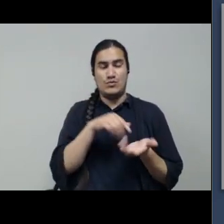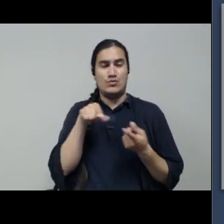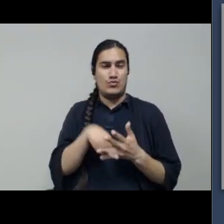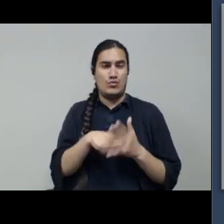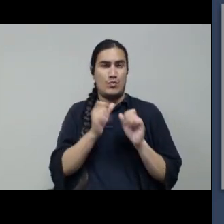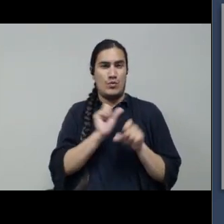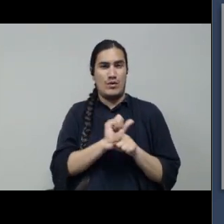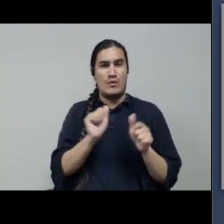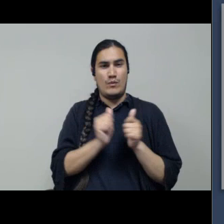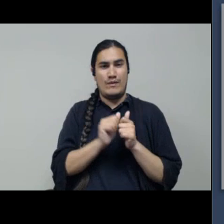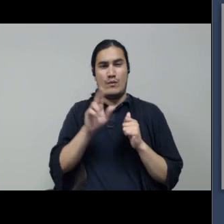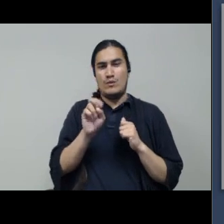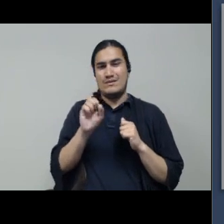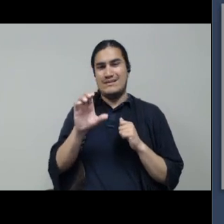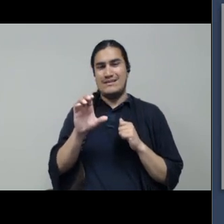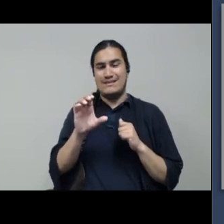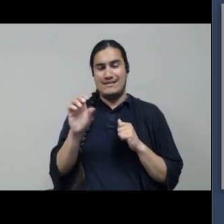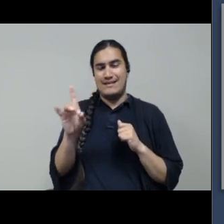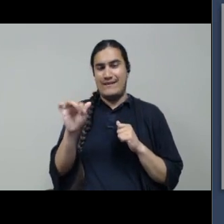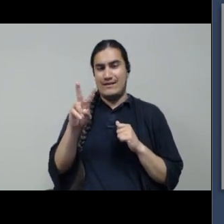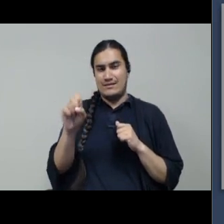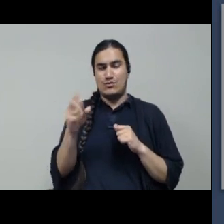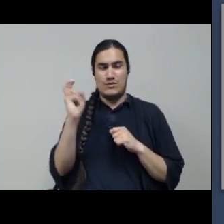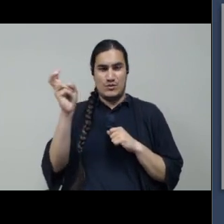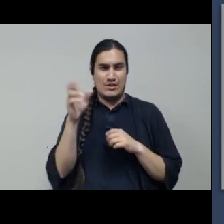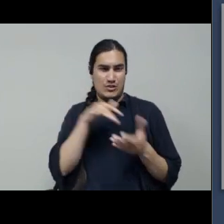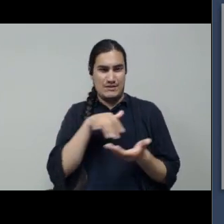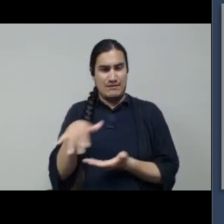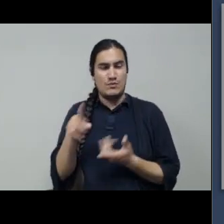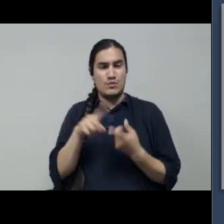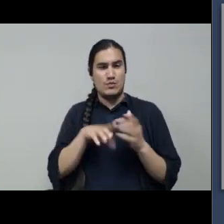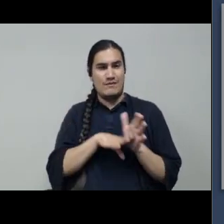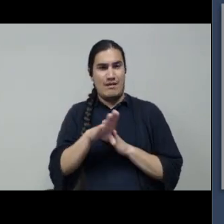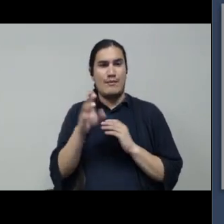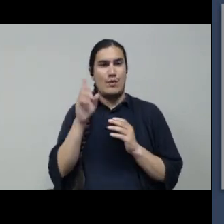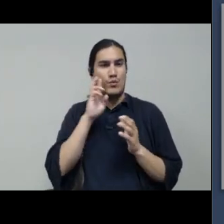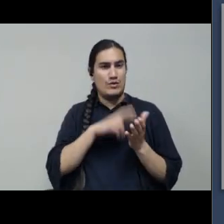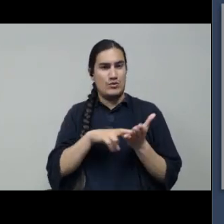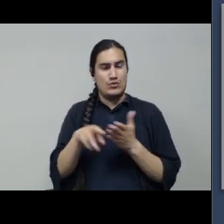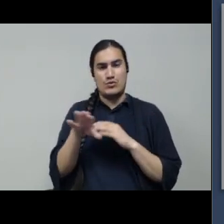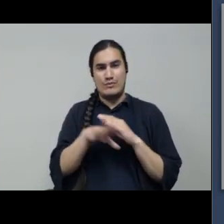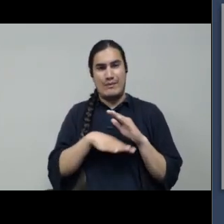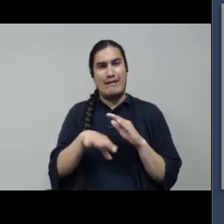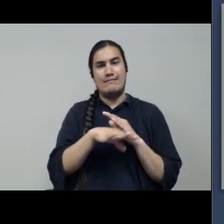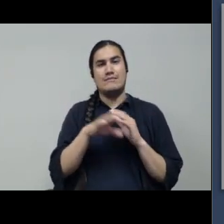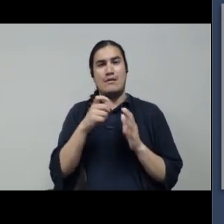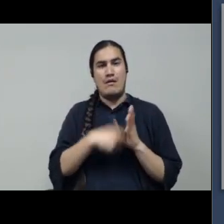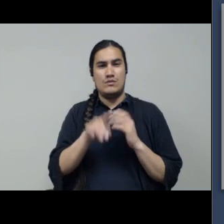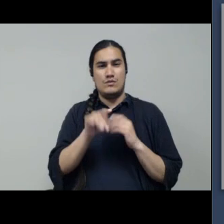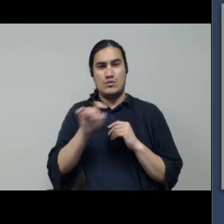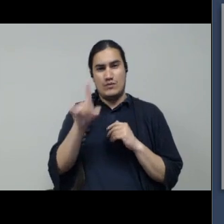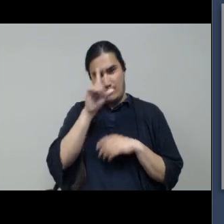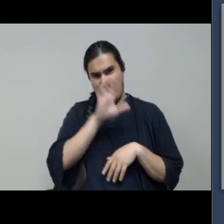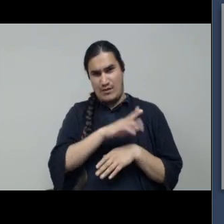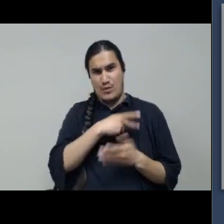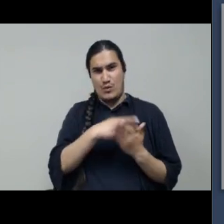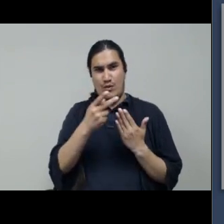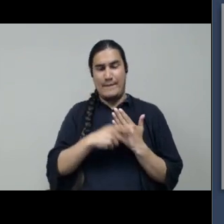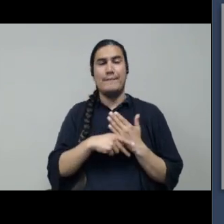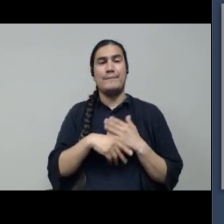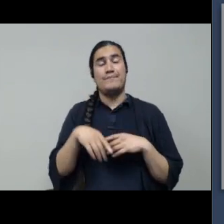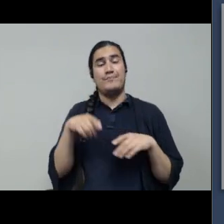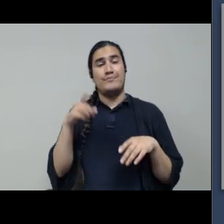UC Davis Institute of Transportation Studies to develop a research-based benefit cost tool for the program. The